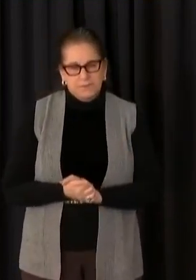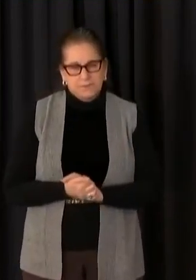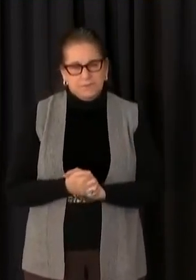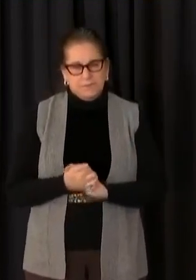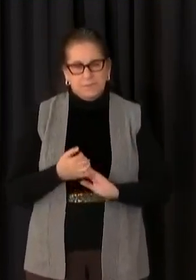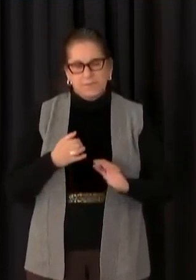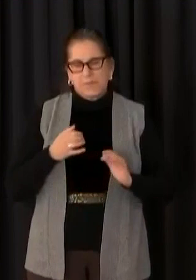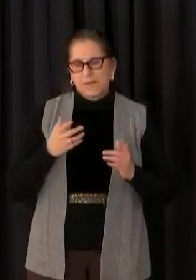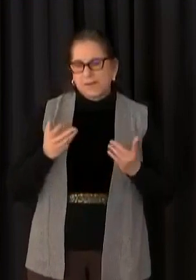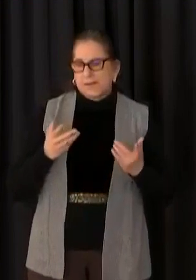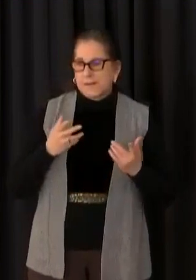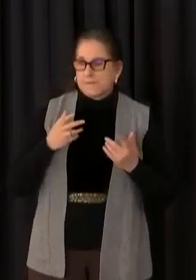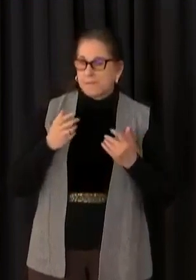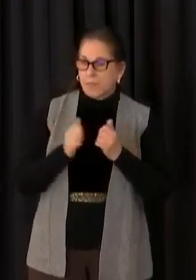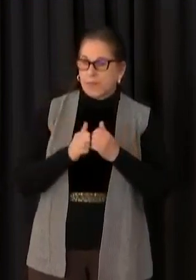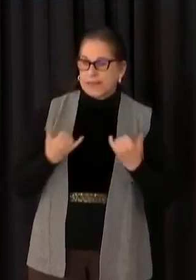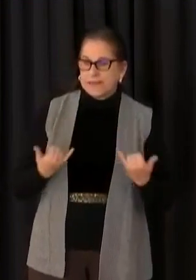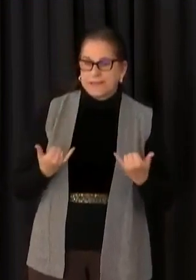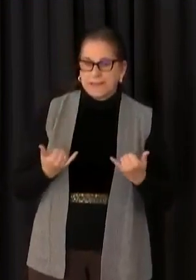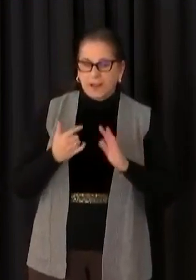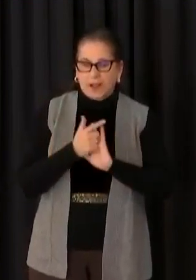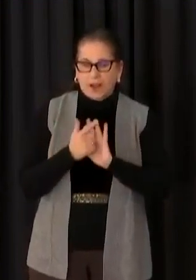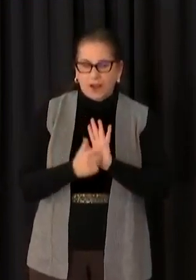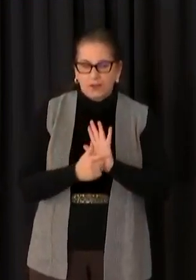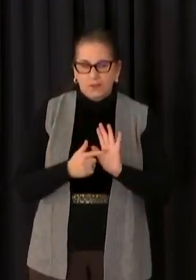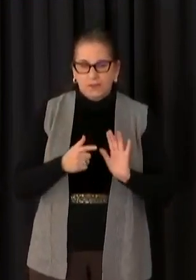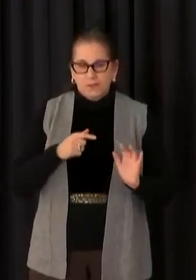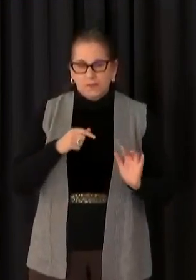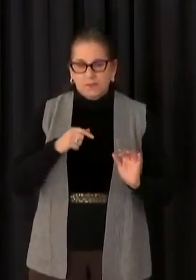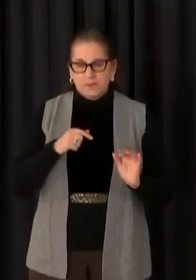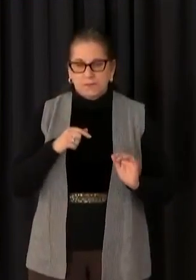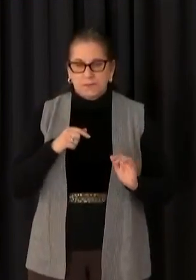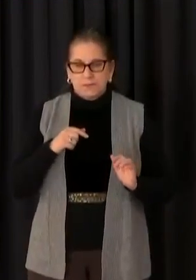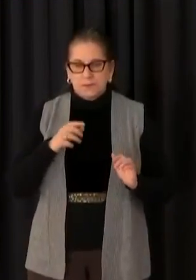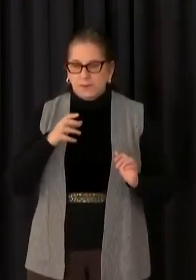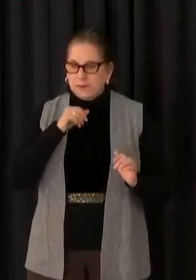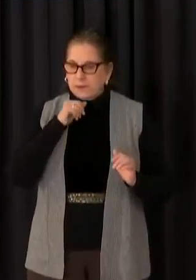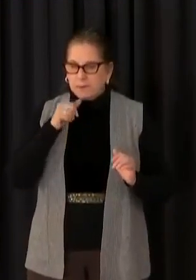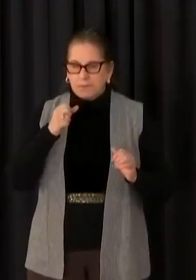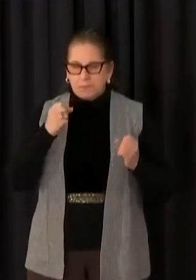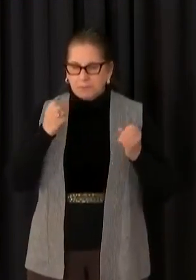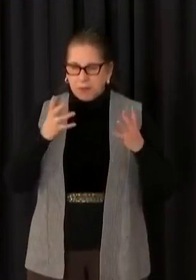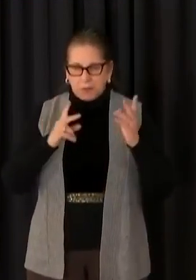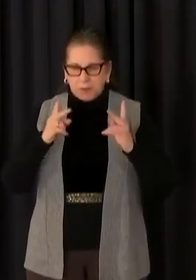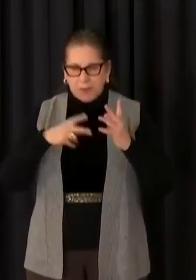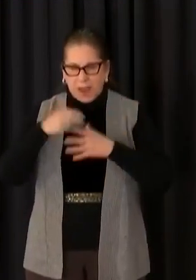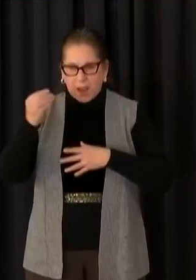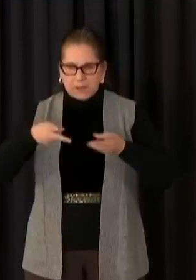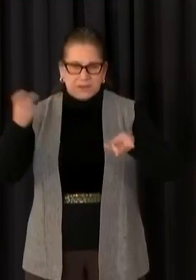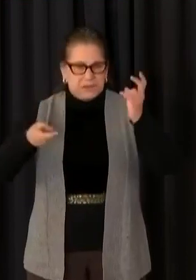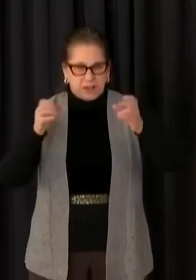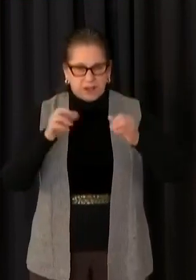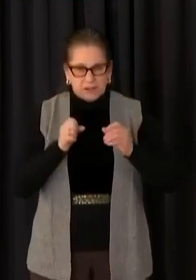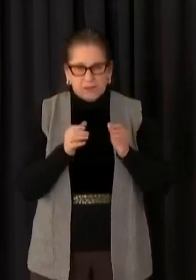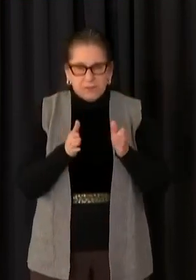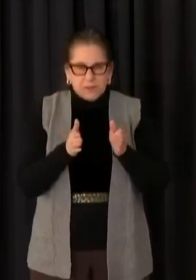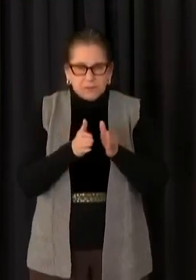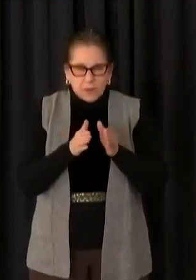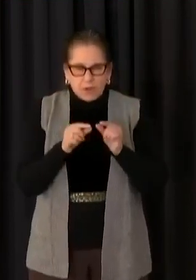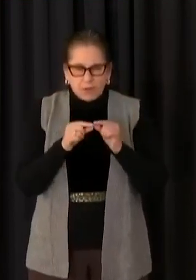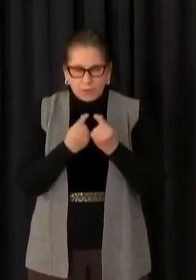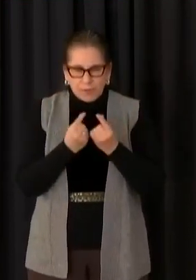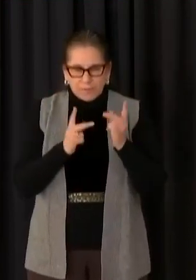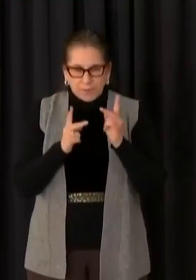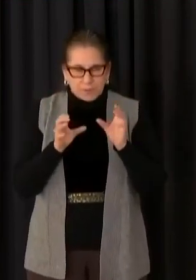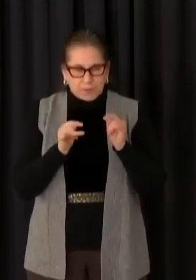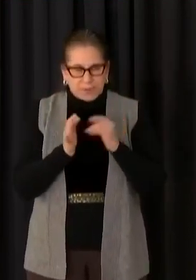cetera, there's not 100 people that are out here committing carjackings. I think that there is a defined group of people that are out here doing it, and I